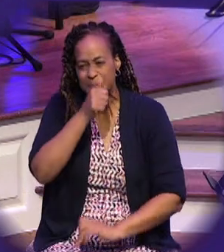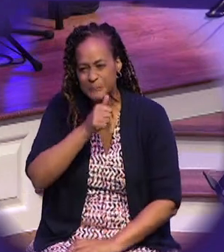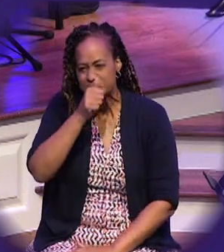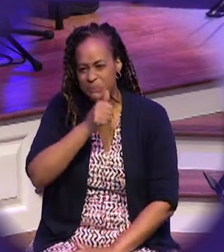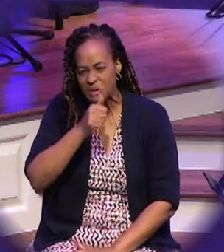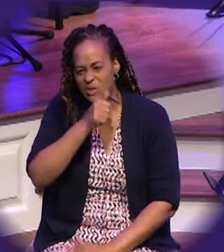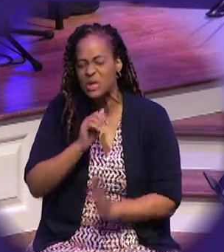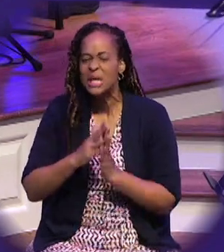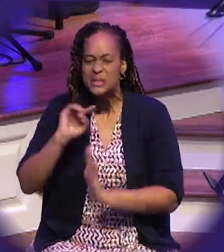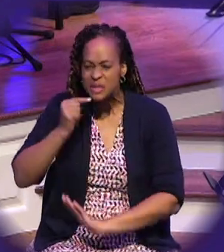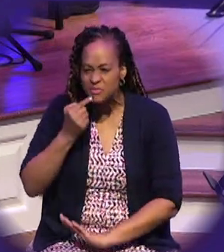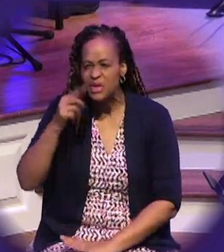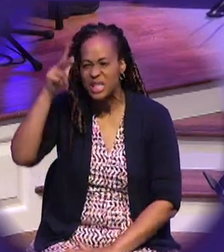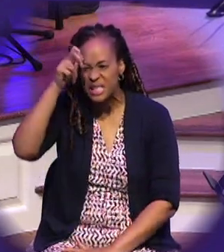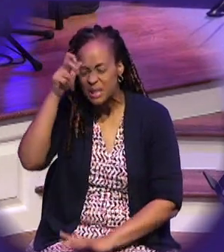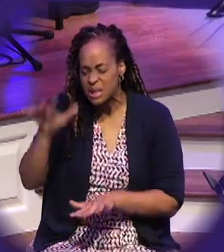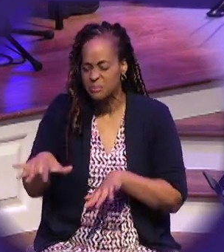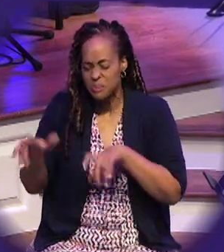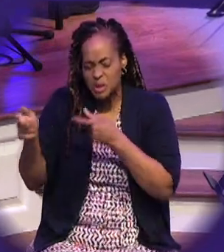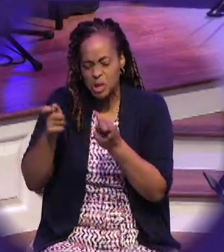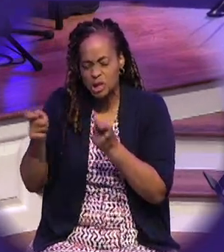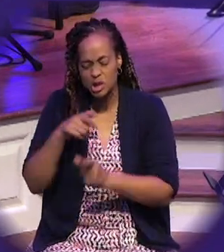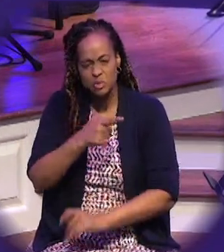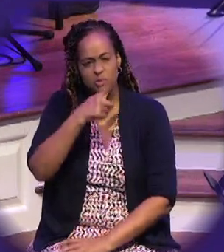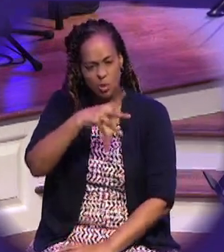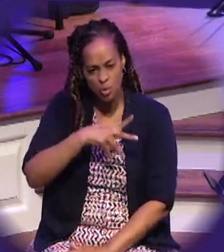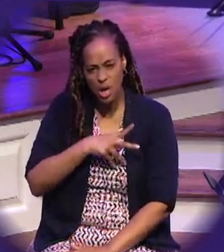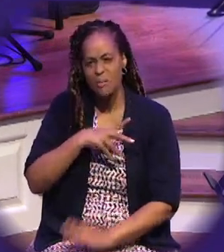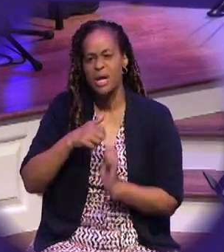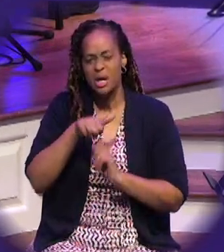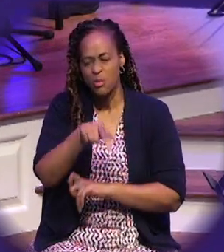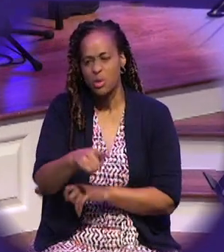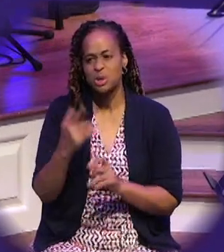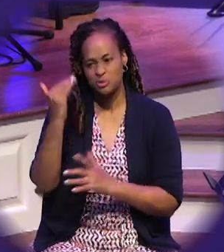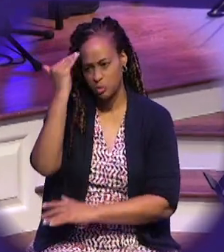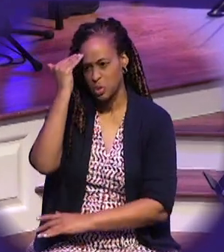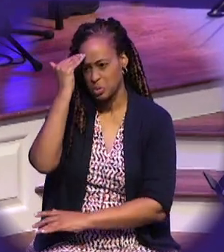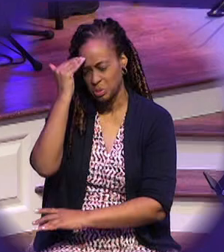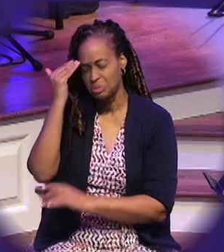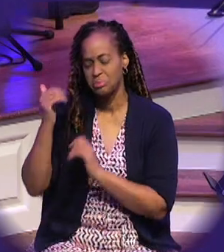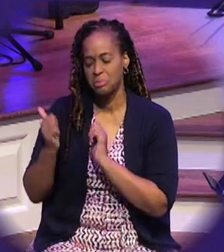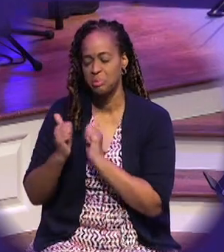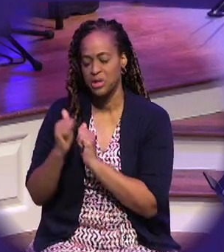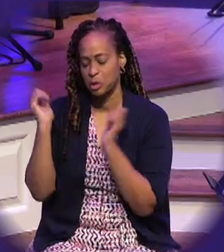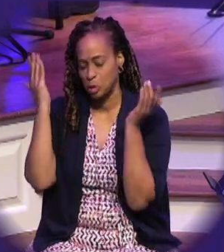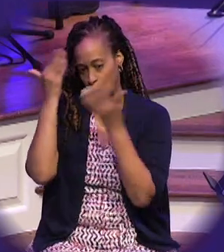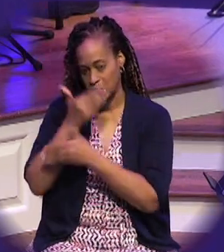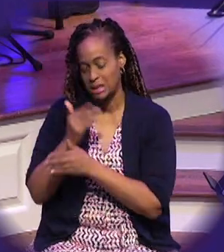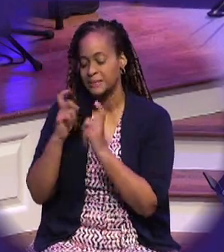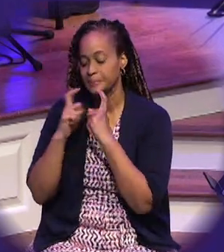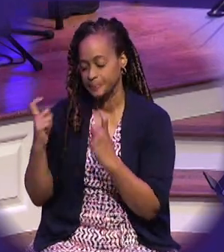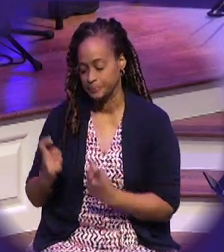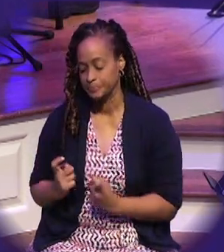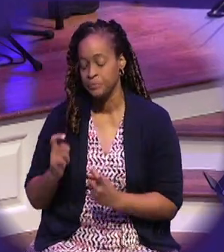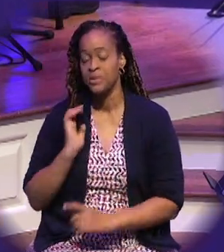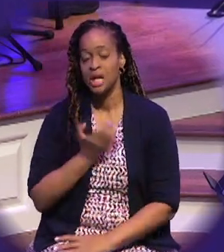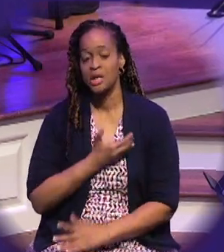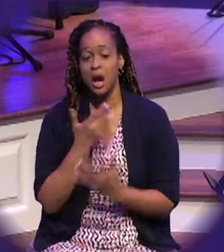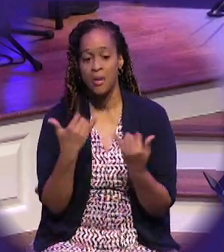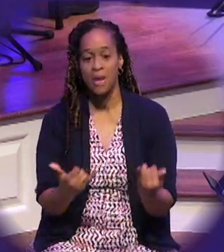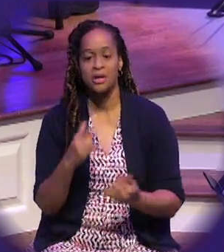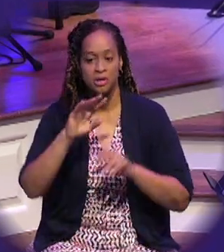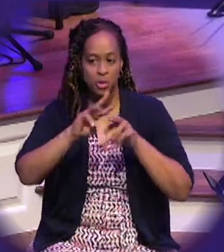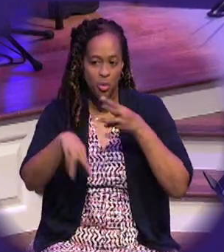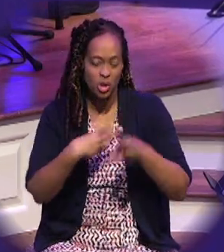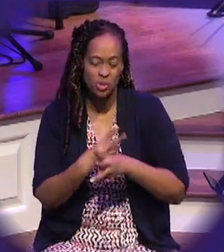under severe demon possession. She was a woman who was well acquainted with the darkness. Now, in our modern world, we